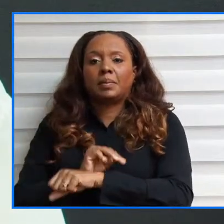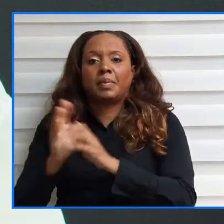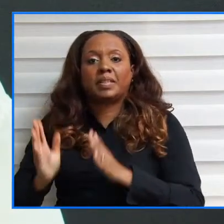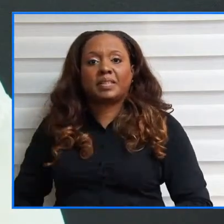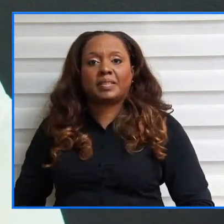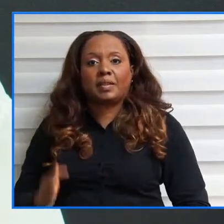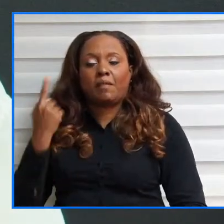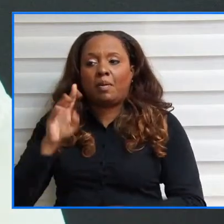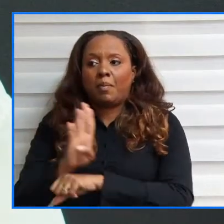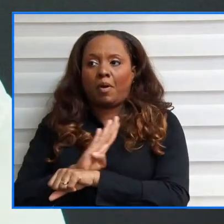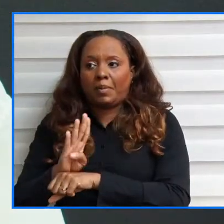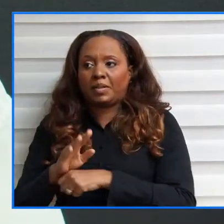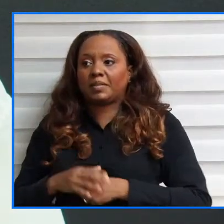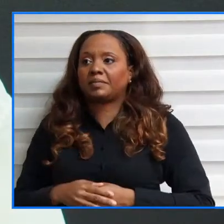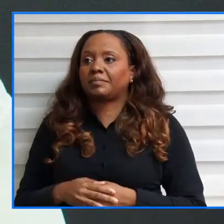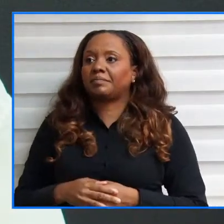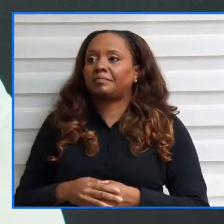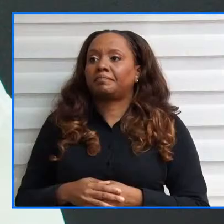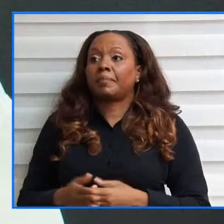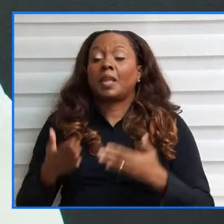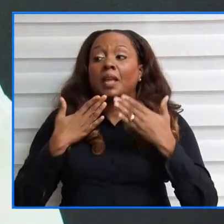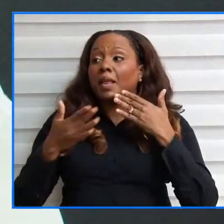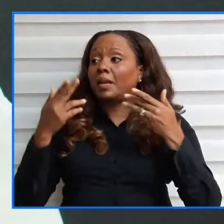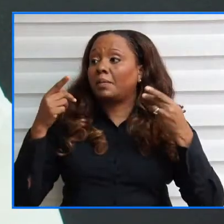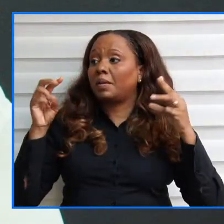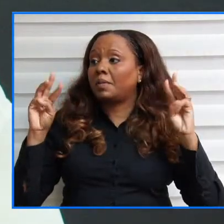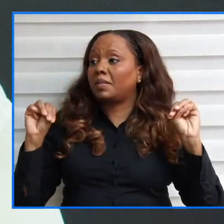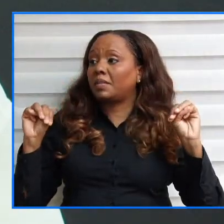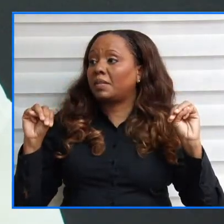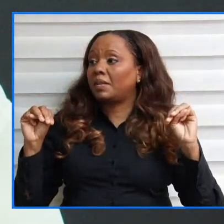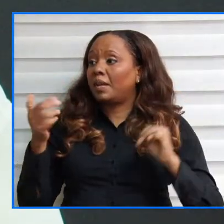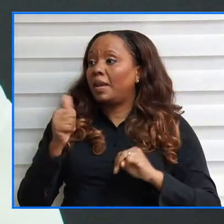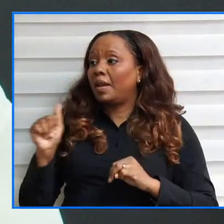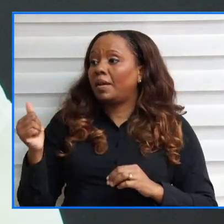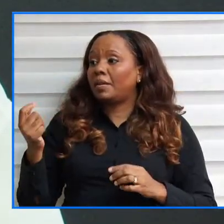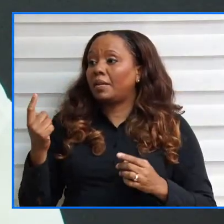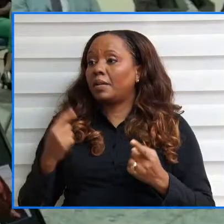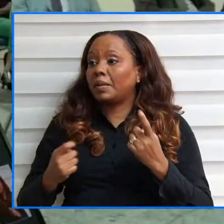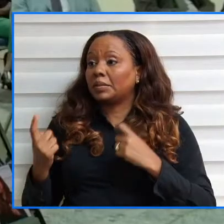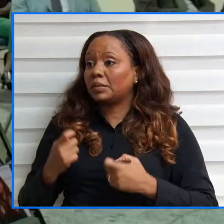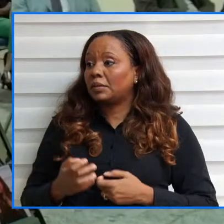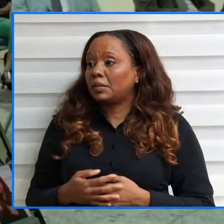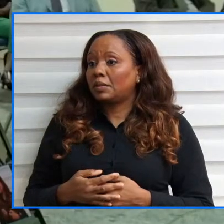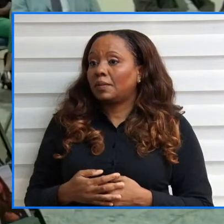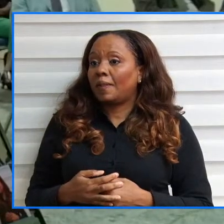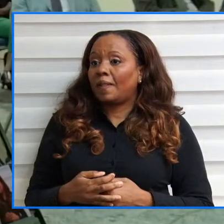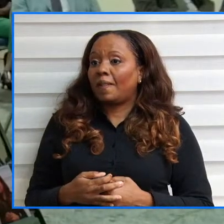Thank you, Prime Minister. Thank you, Your Excellency. Are there any questions from the media? Barry?